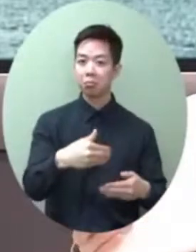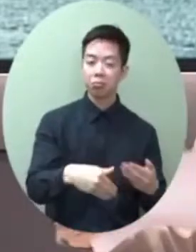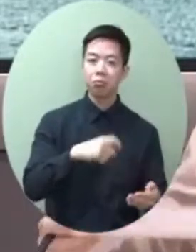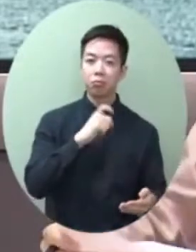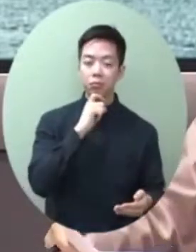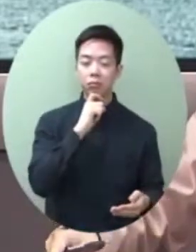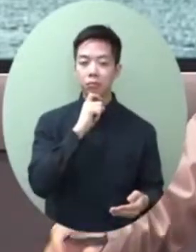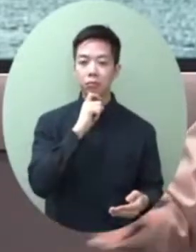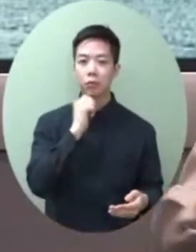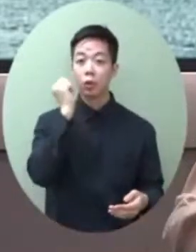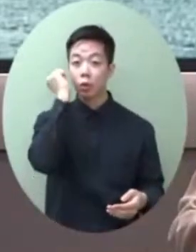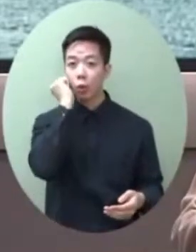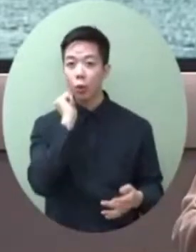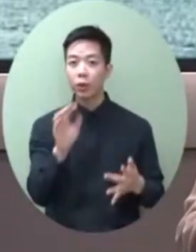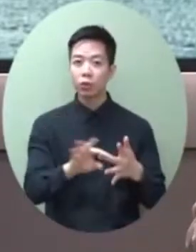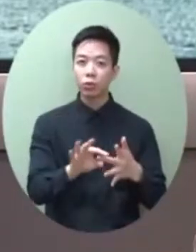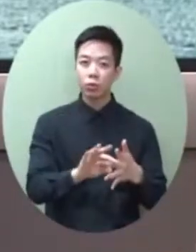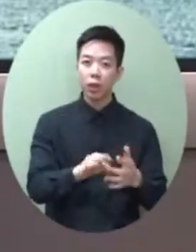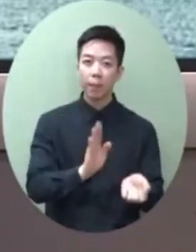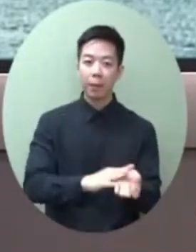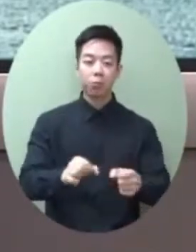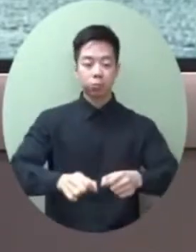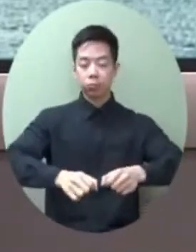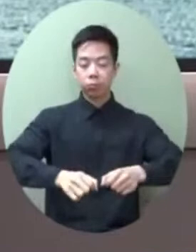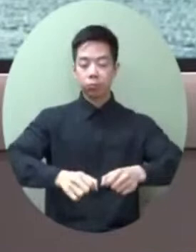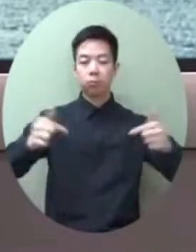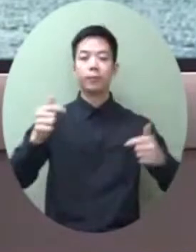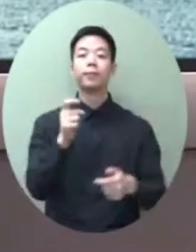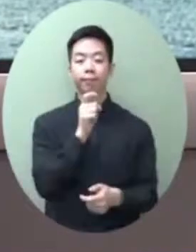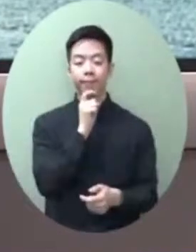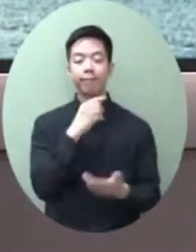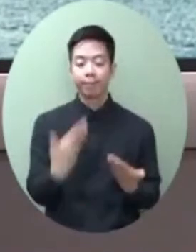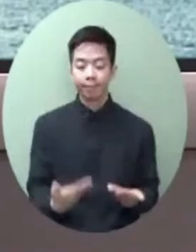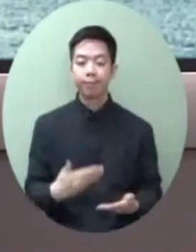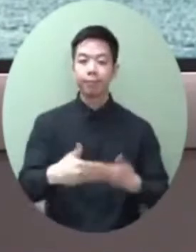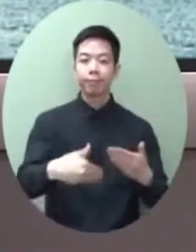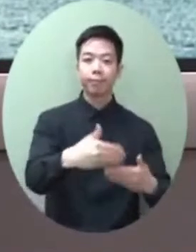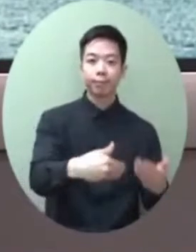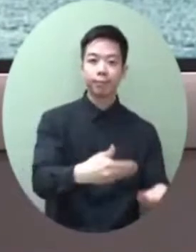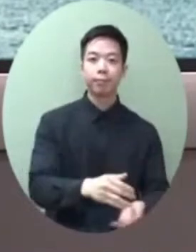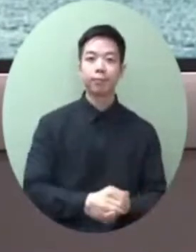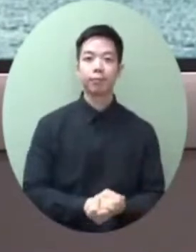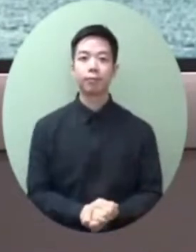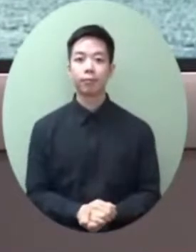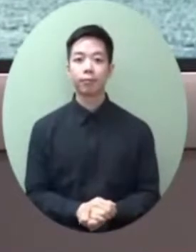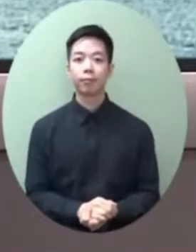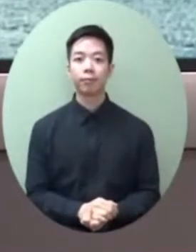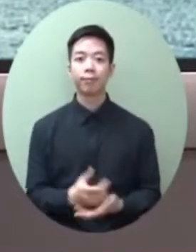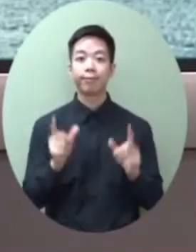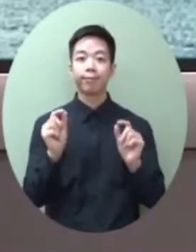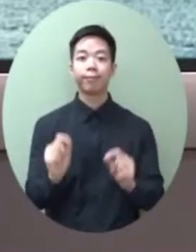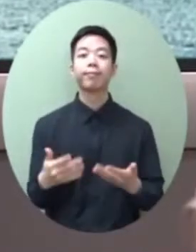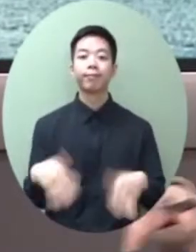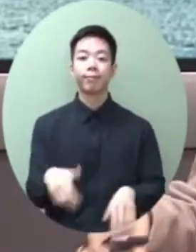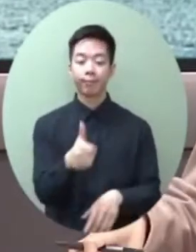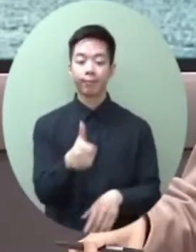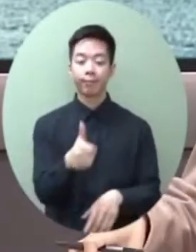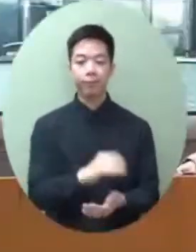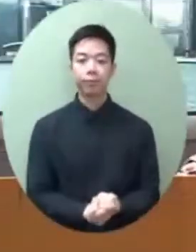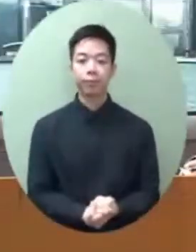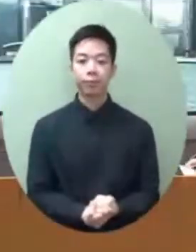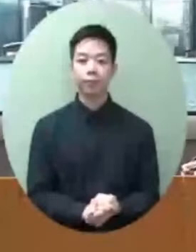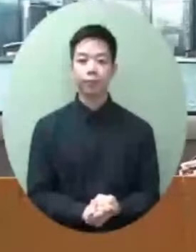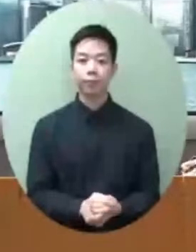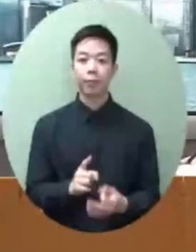And we have more reports of cases and outbreak in various residential homes, and that's the